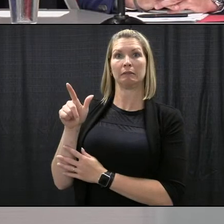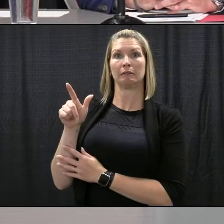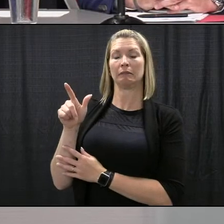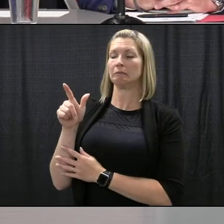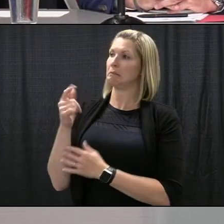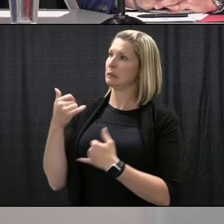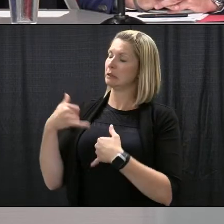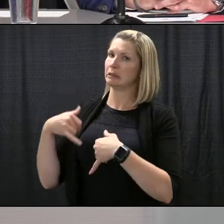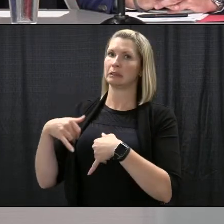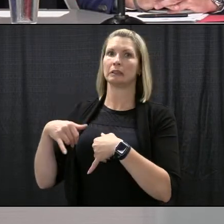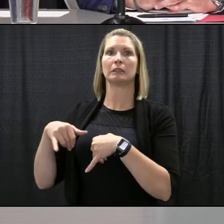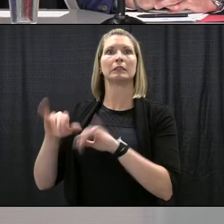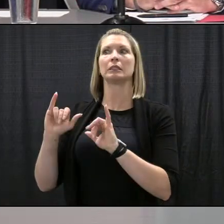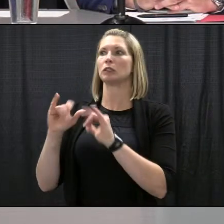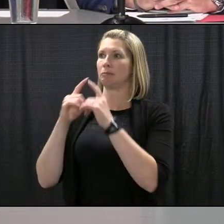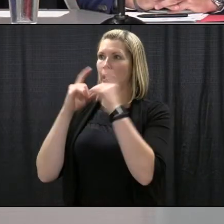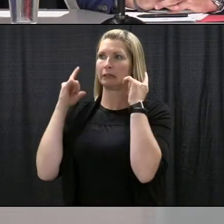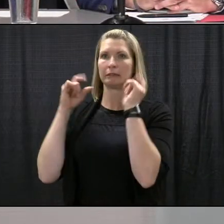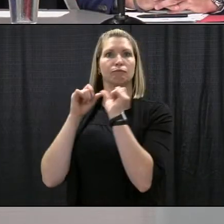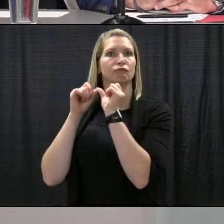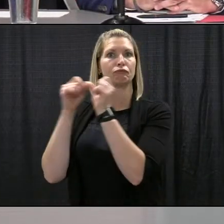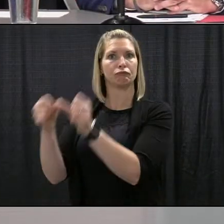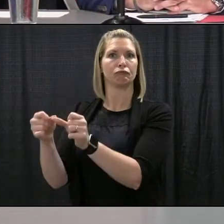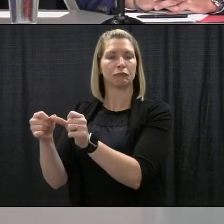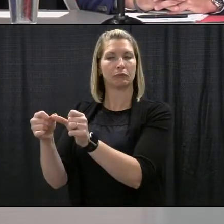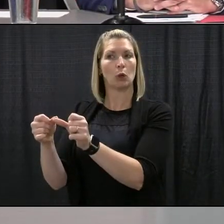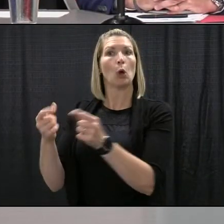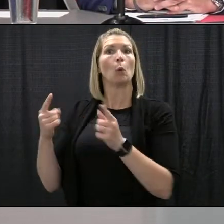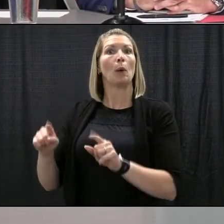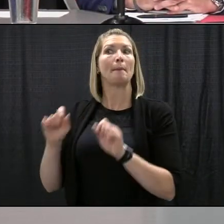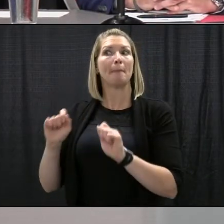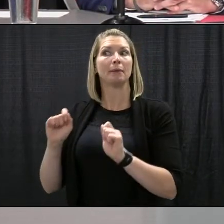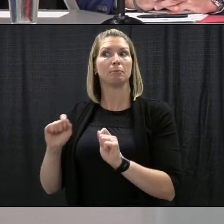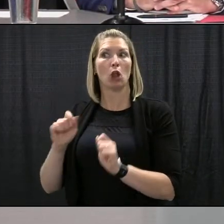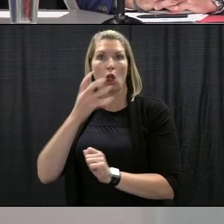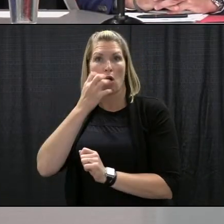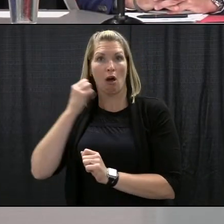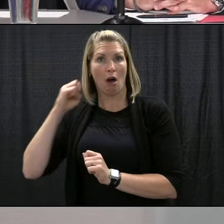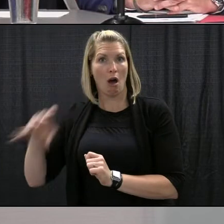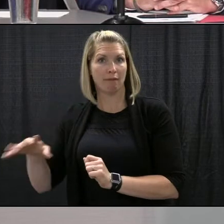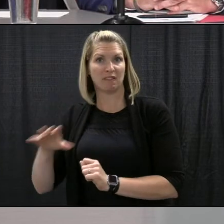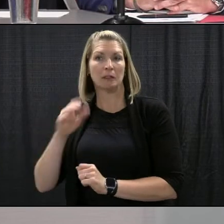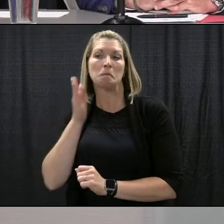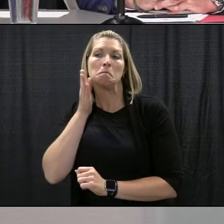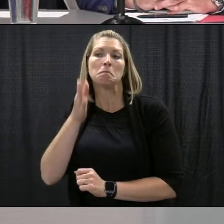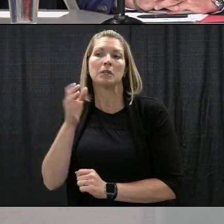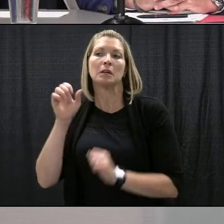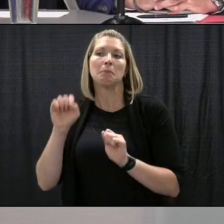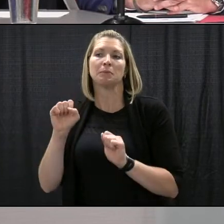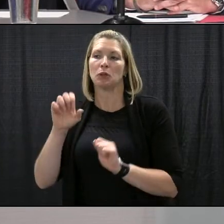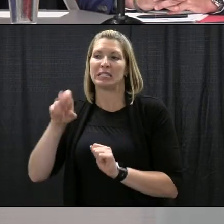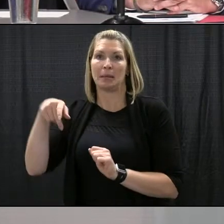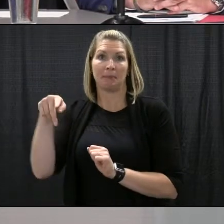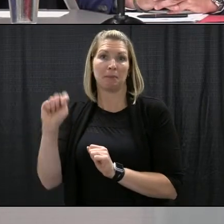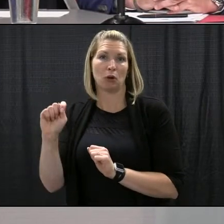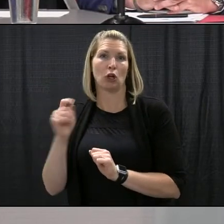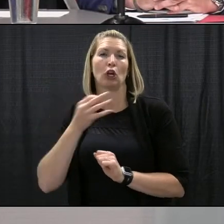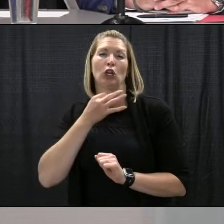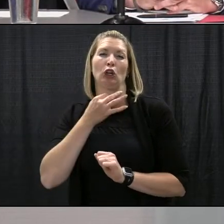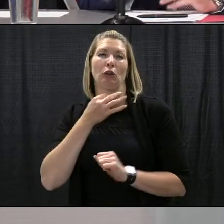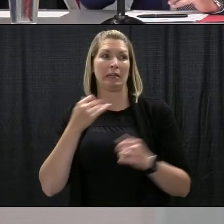Phase 3, which would be September. But with other places making decisions now, will this province conduct a review of those rules sooner?